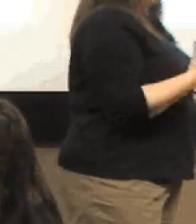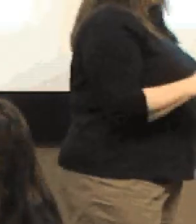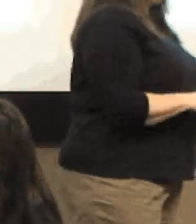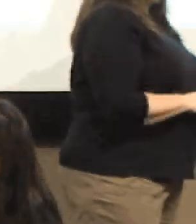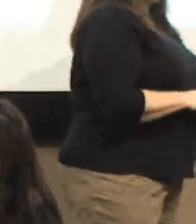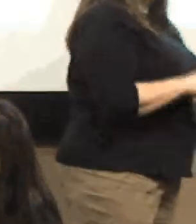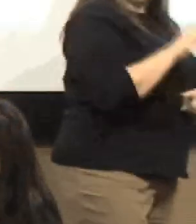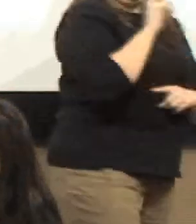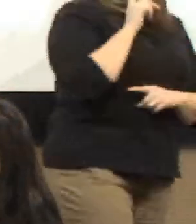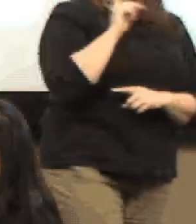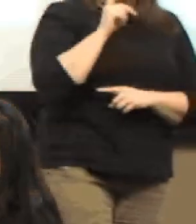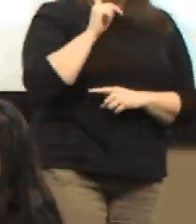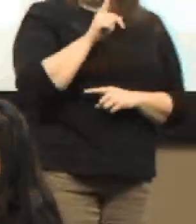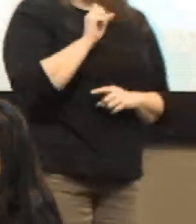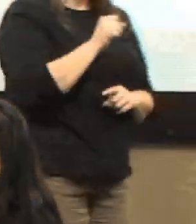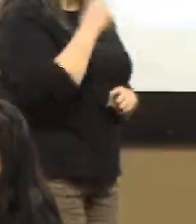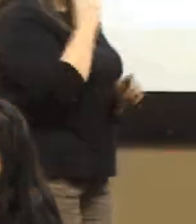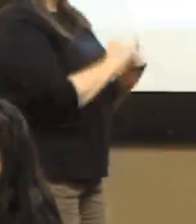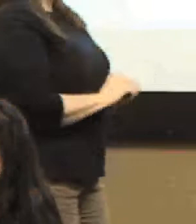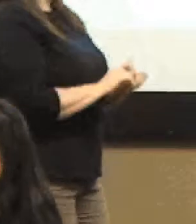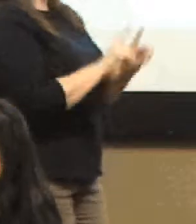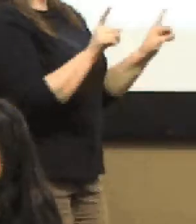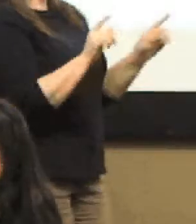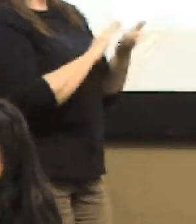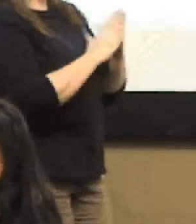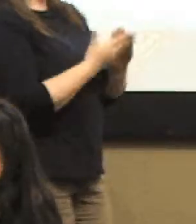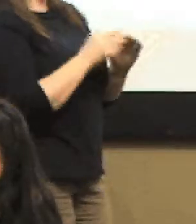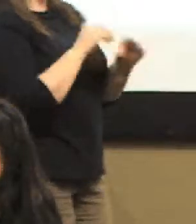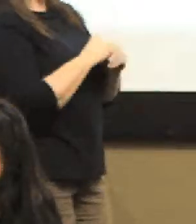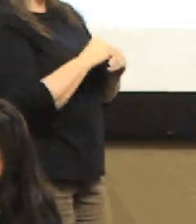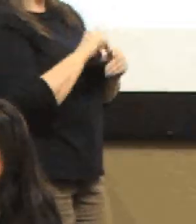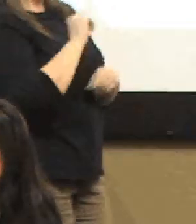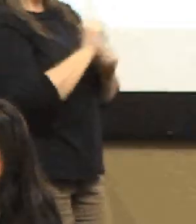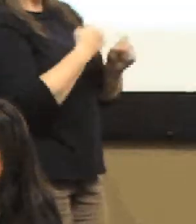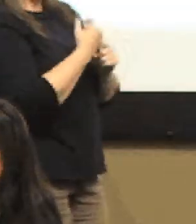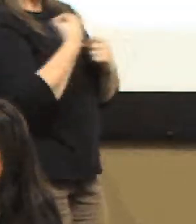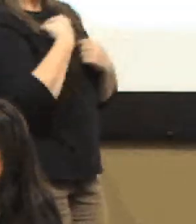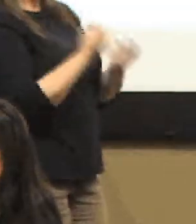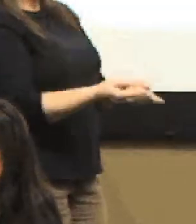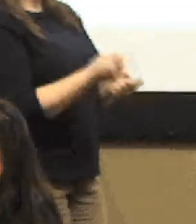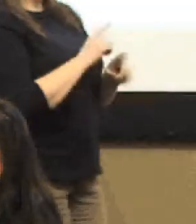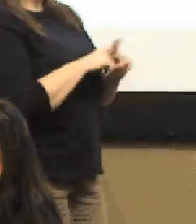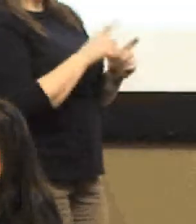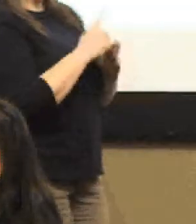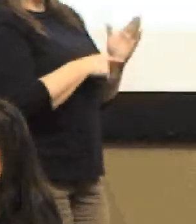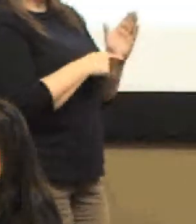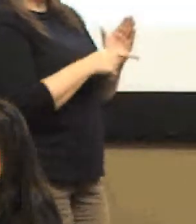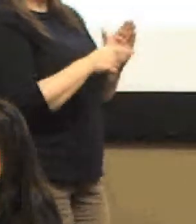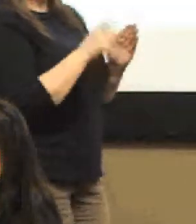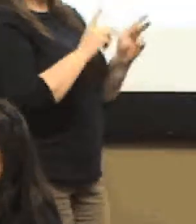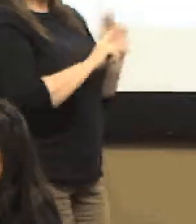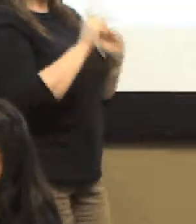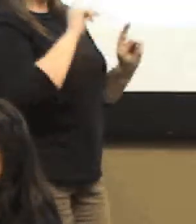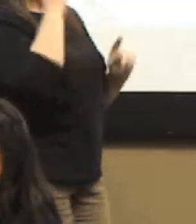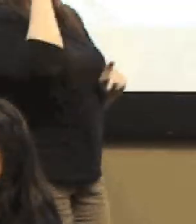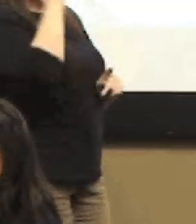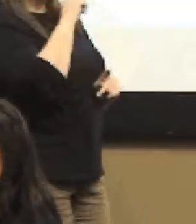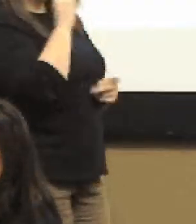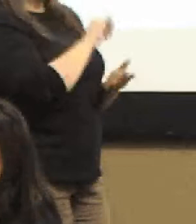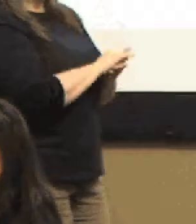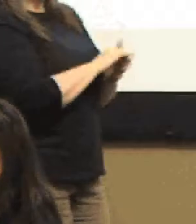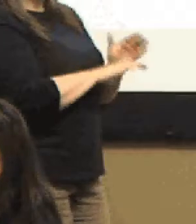seriously insane how different it had gotten in the last 20 years. So, but what these guys think is